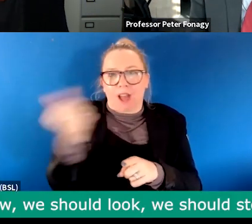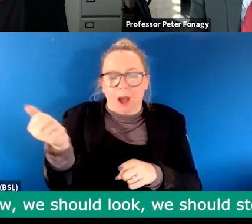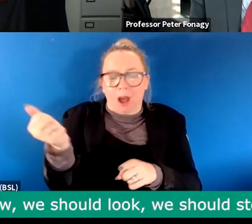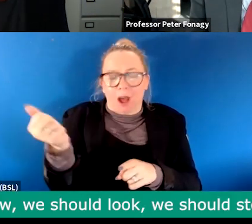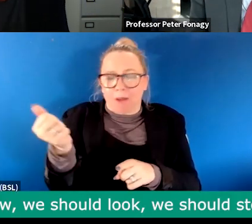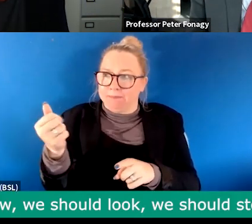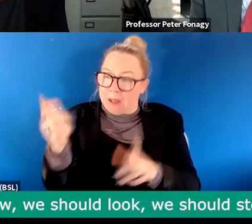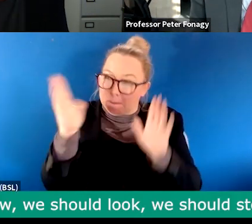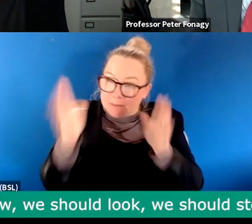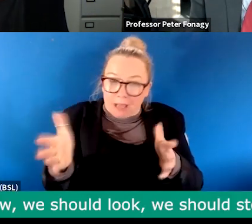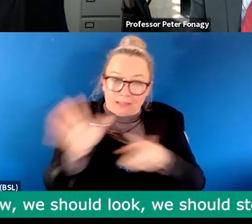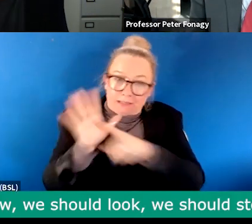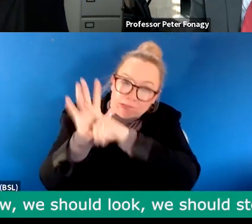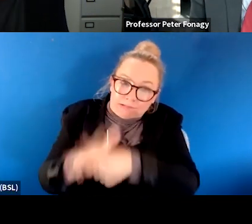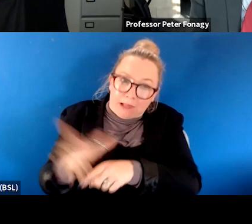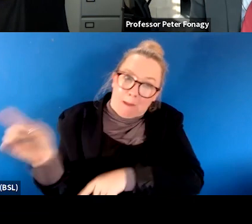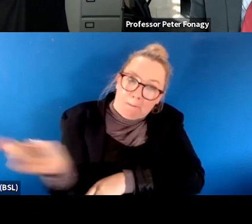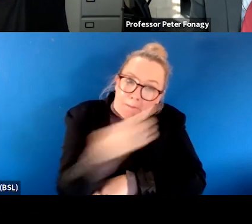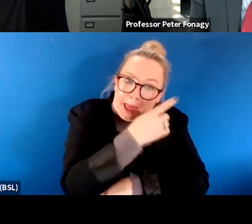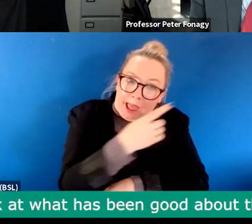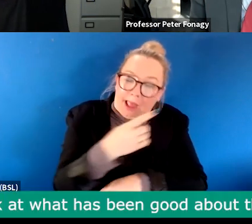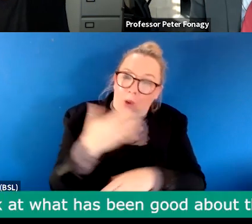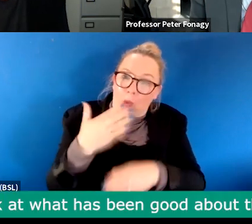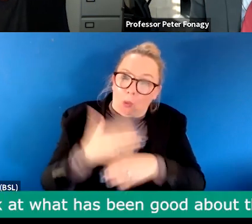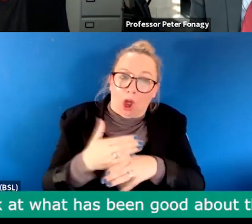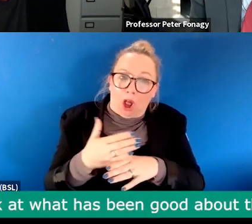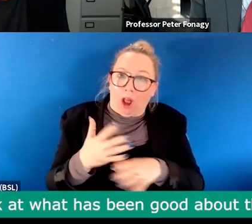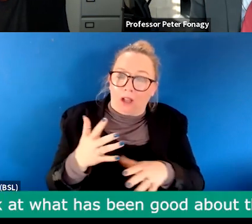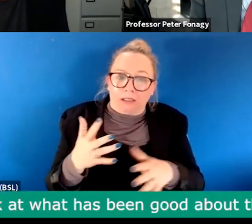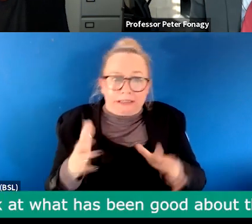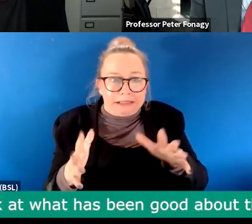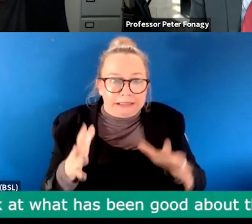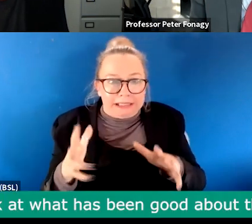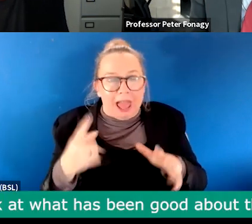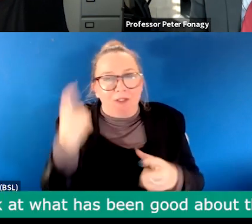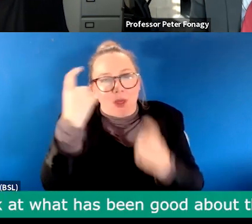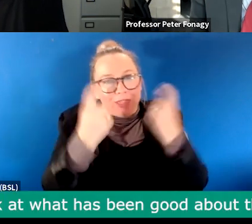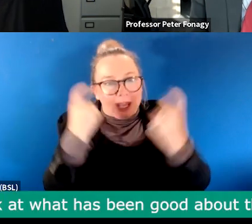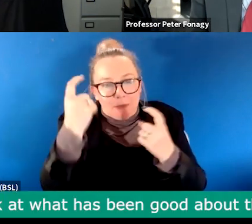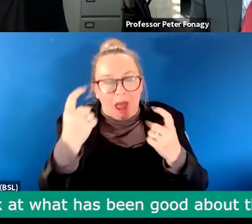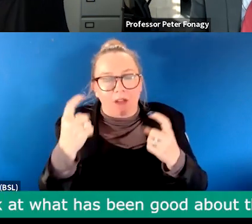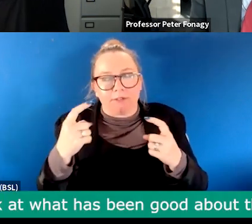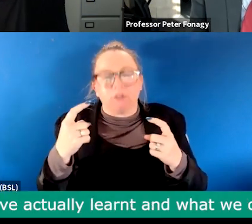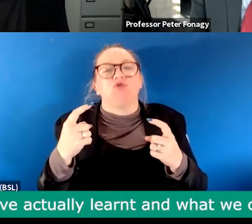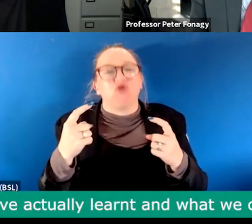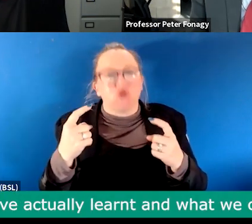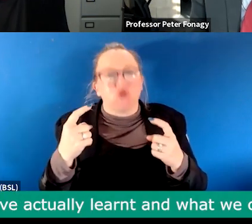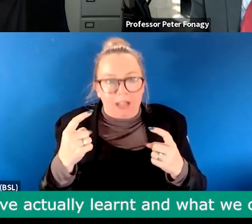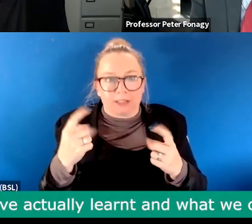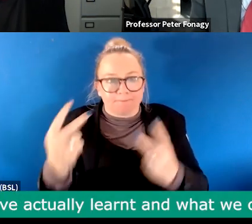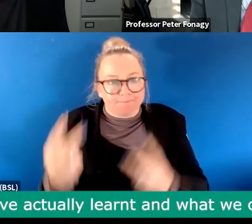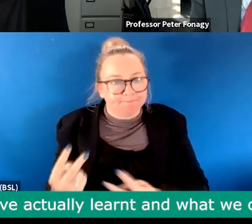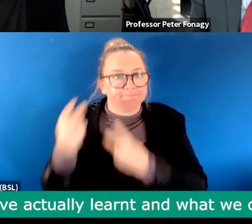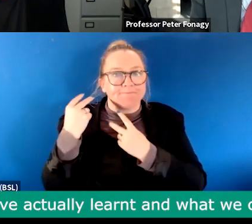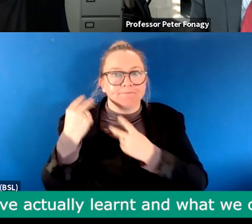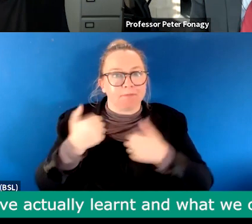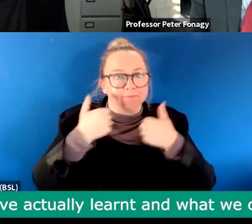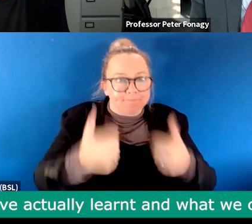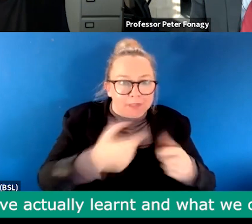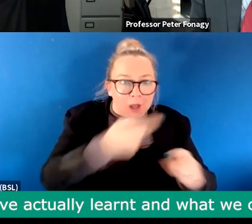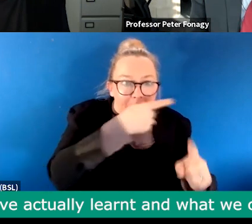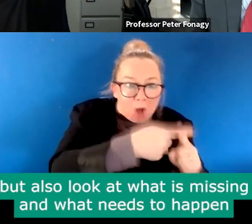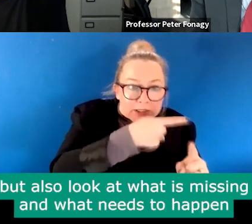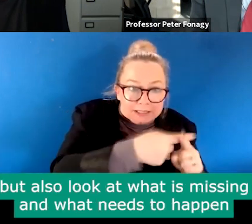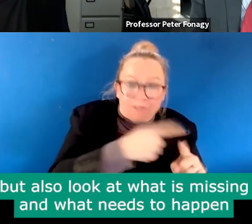we should step back, look what has been good about this, what we've actually learned and what we could